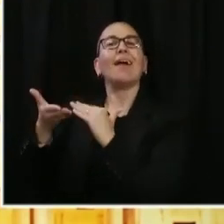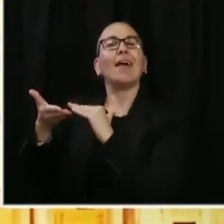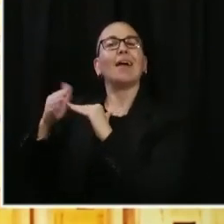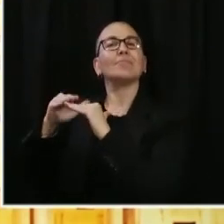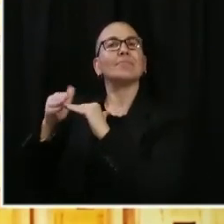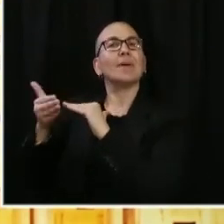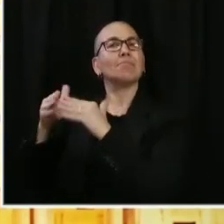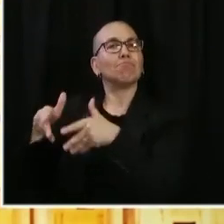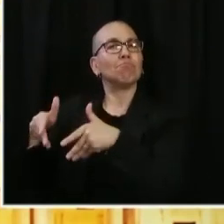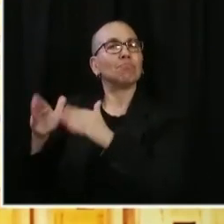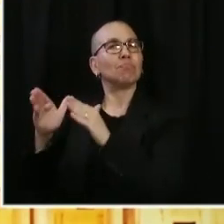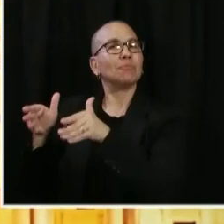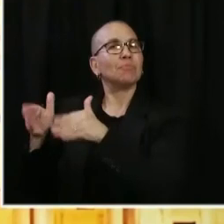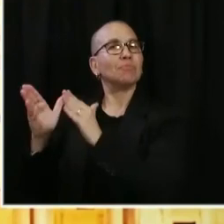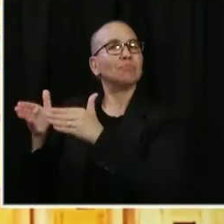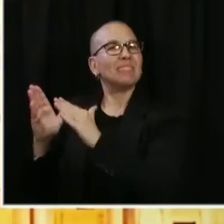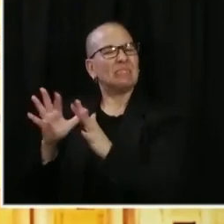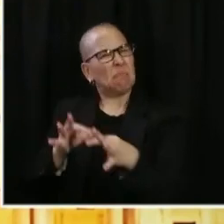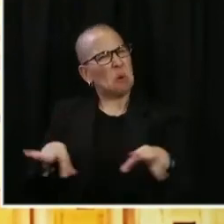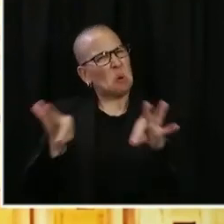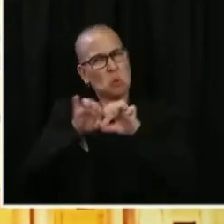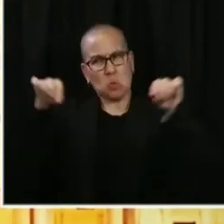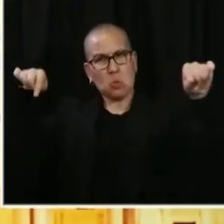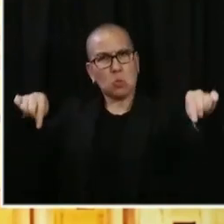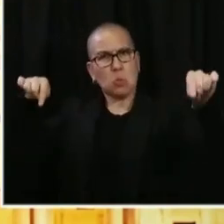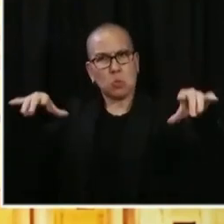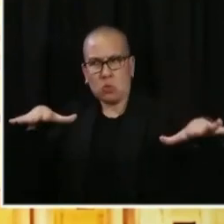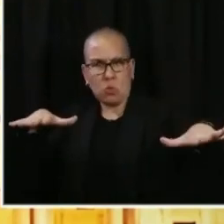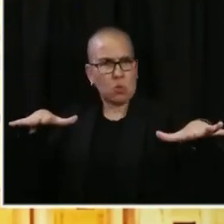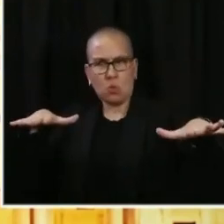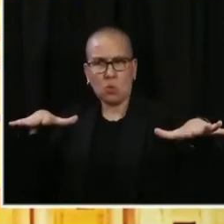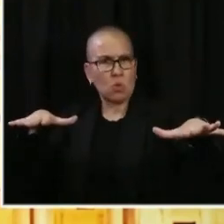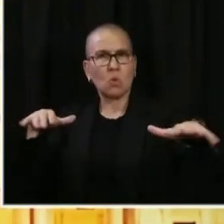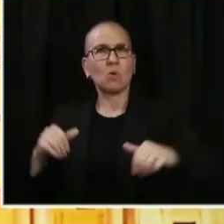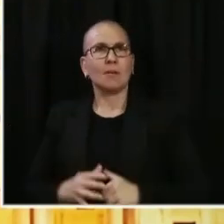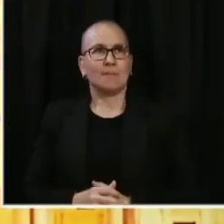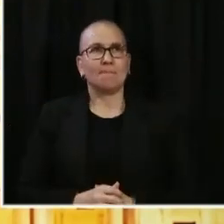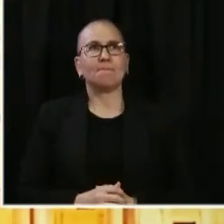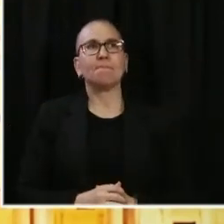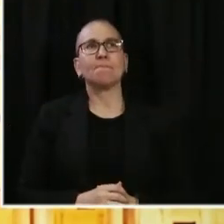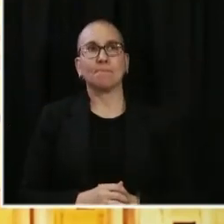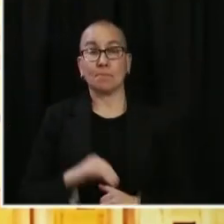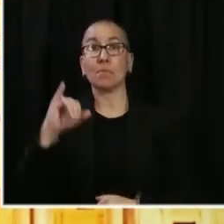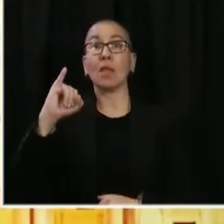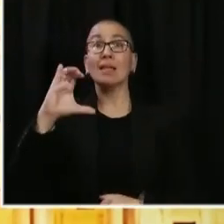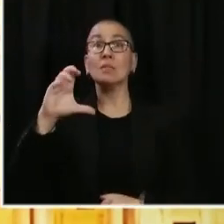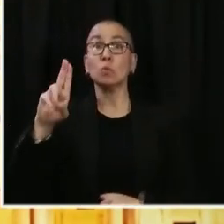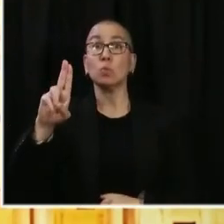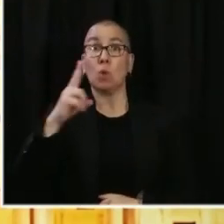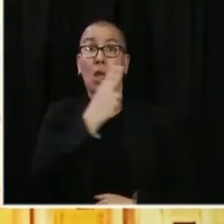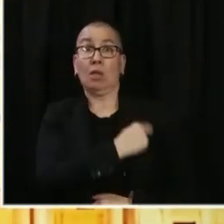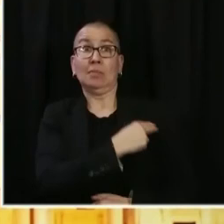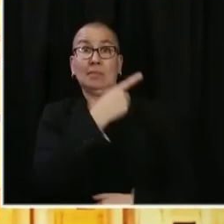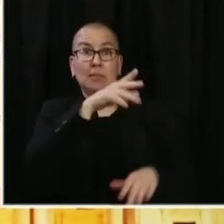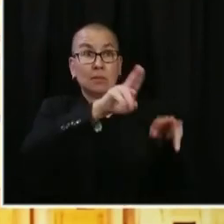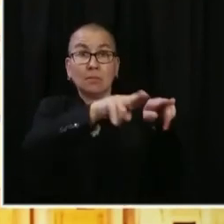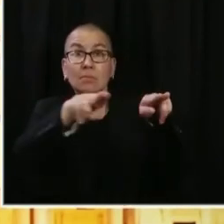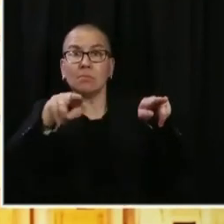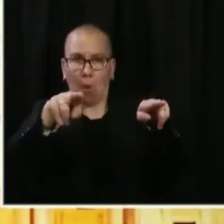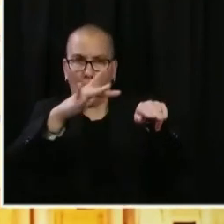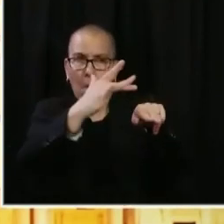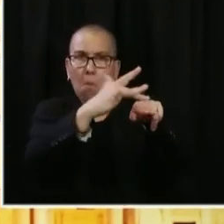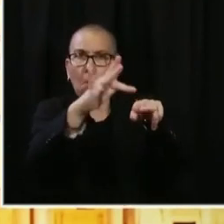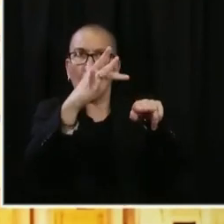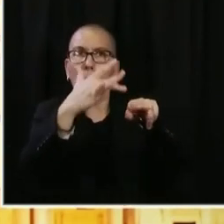in the hospital. We've prepared for that inevitability. We've increased ICU beds and ventilators for those who get really sick. We have